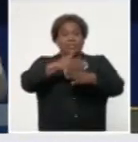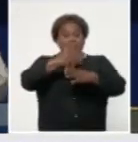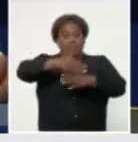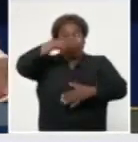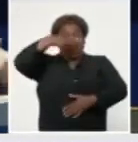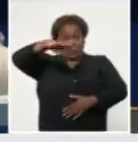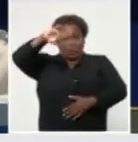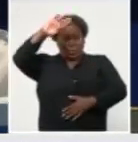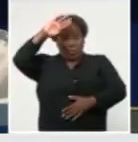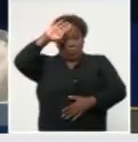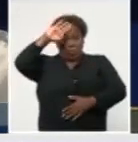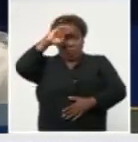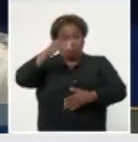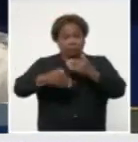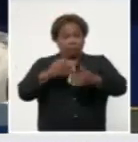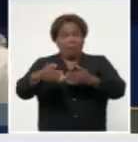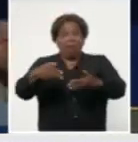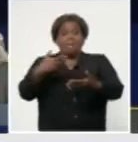de Cuba processed